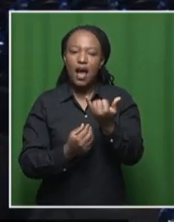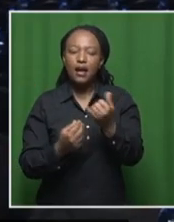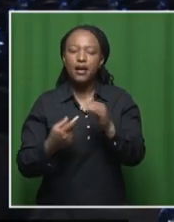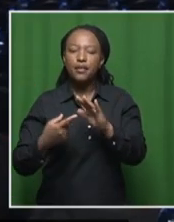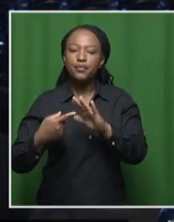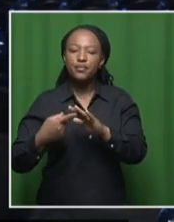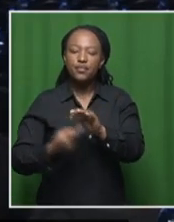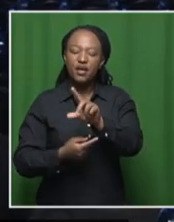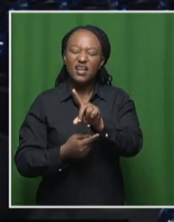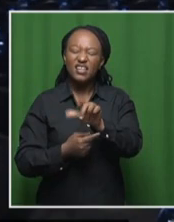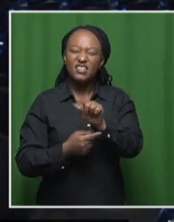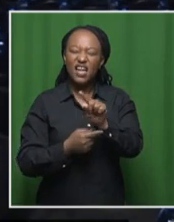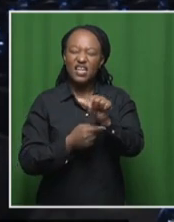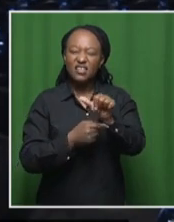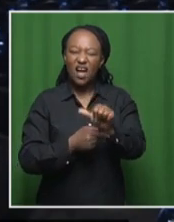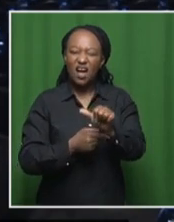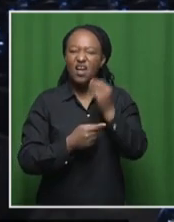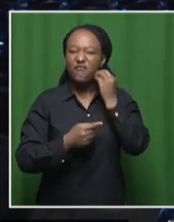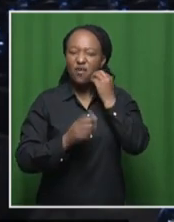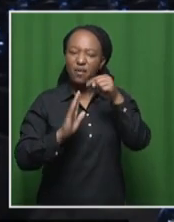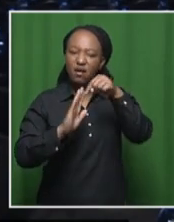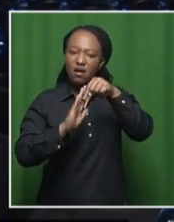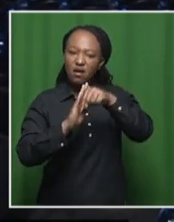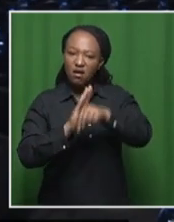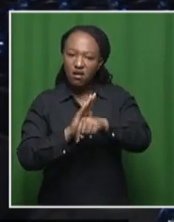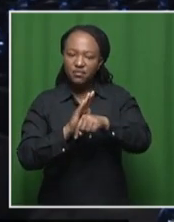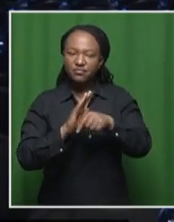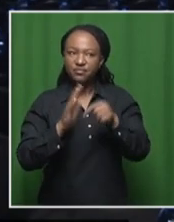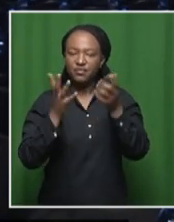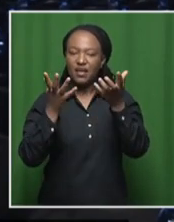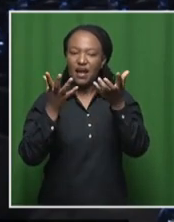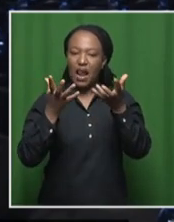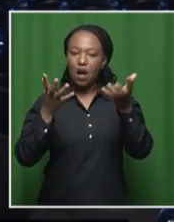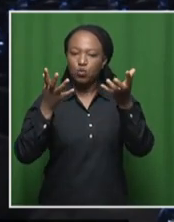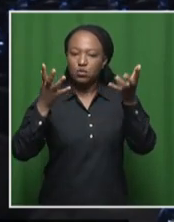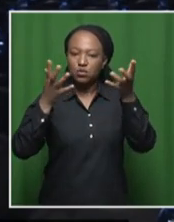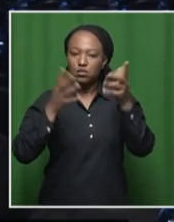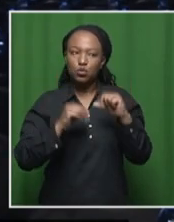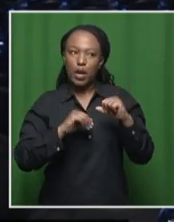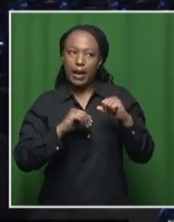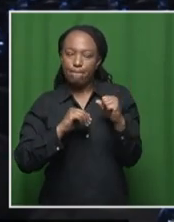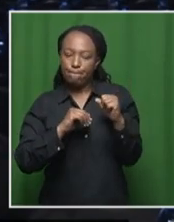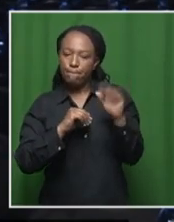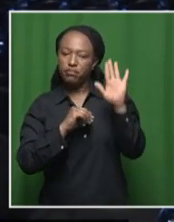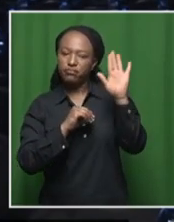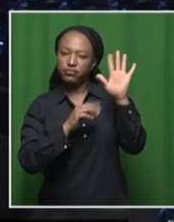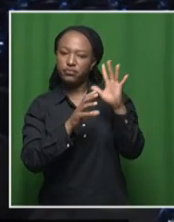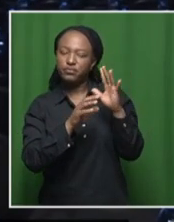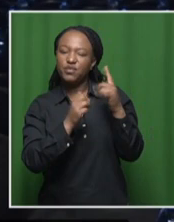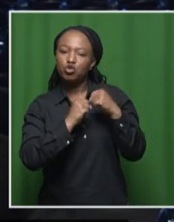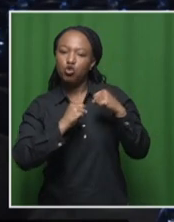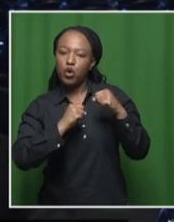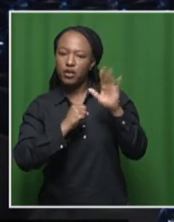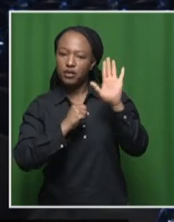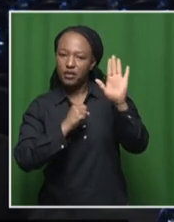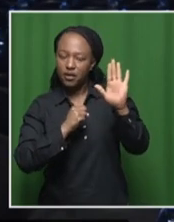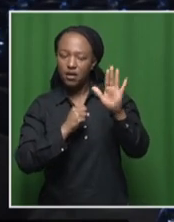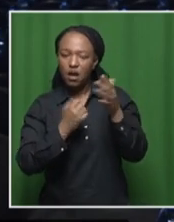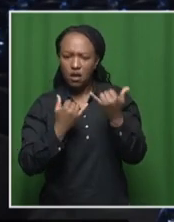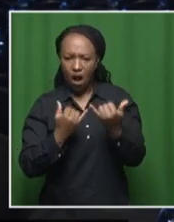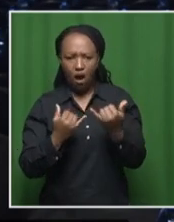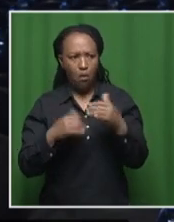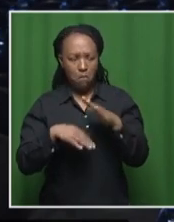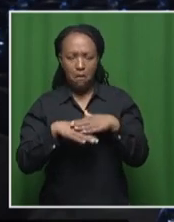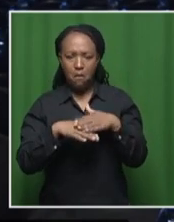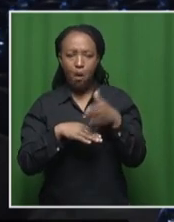They're going to be also discussing the issue of cloud computing, which of course is such a dominant presence in our lives.